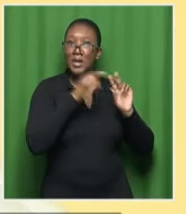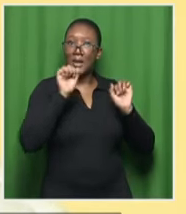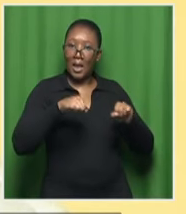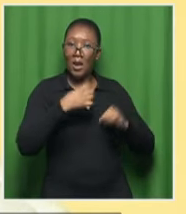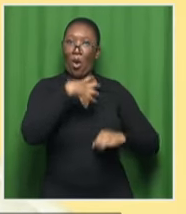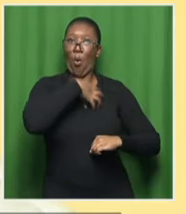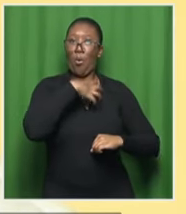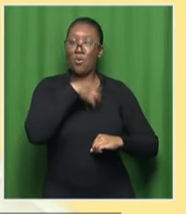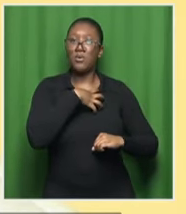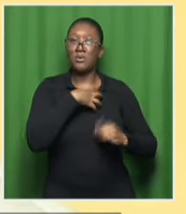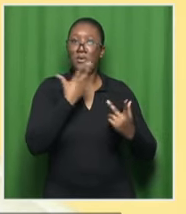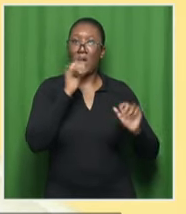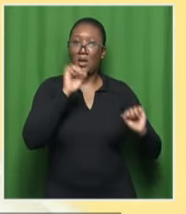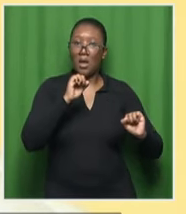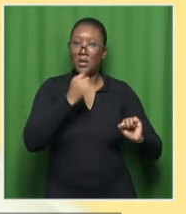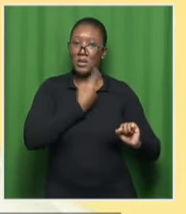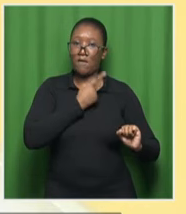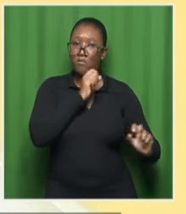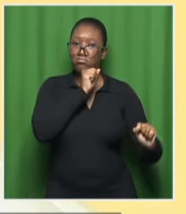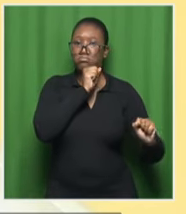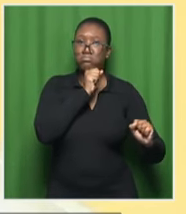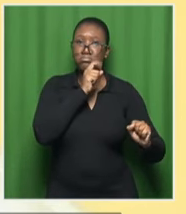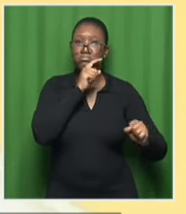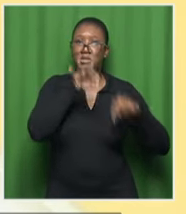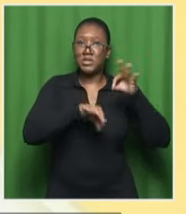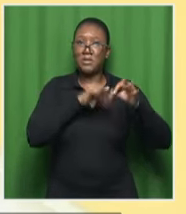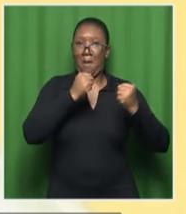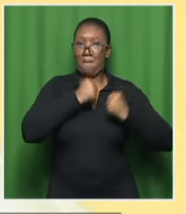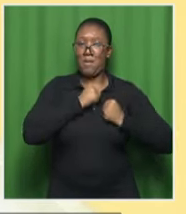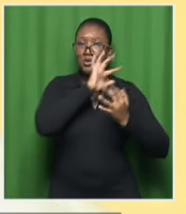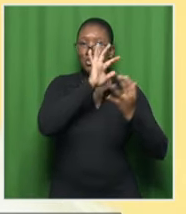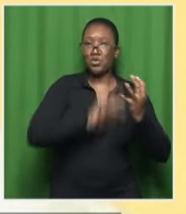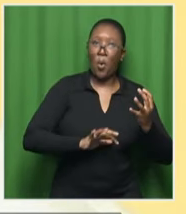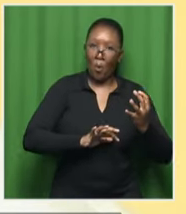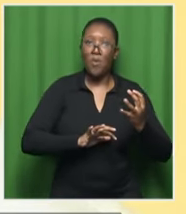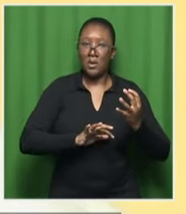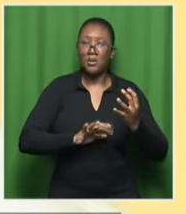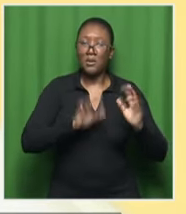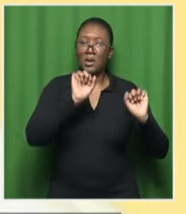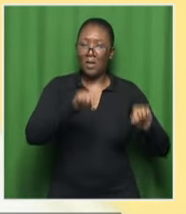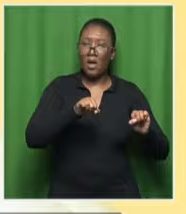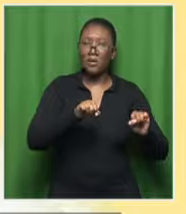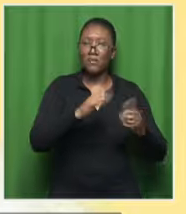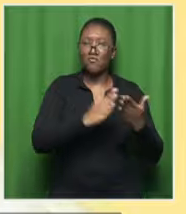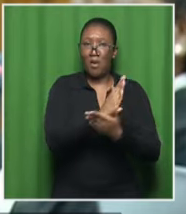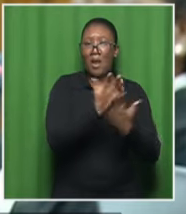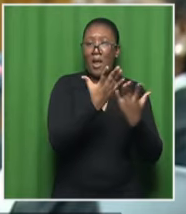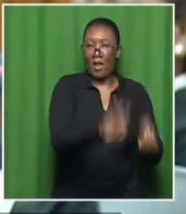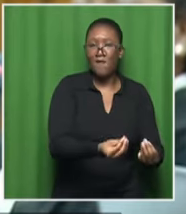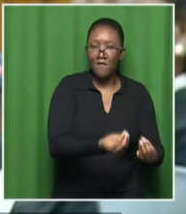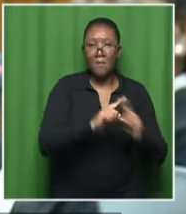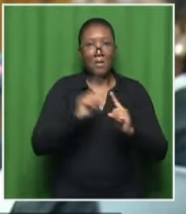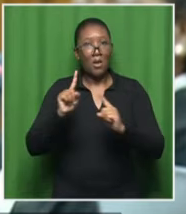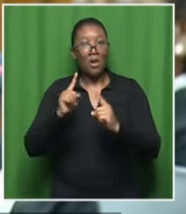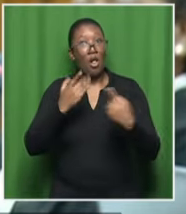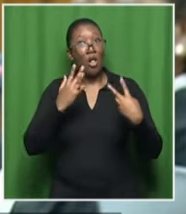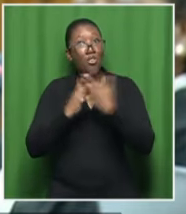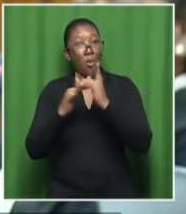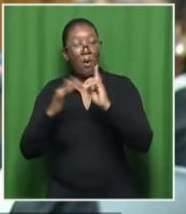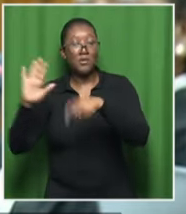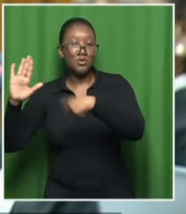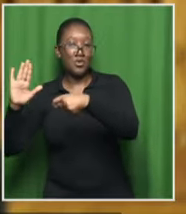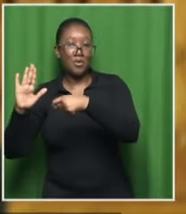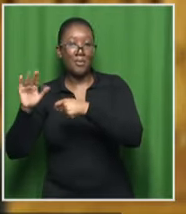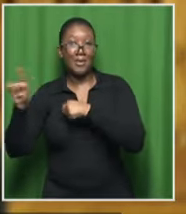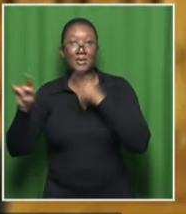space, where she's going to also give her side of the story through a documentary. The four-part series